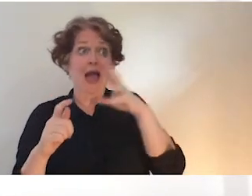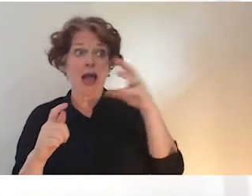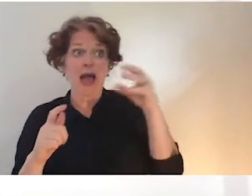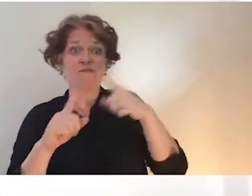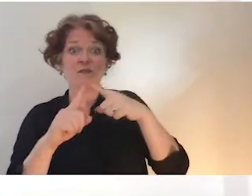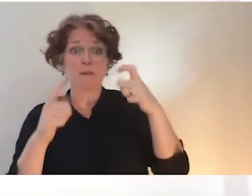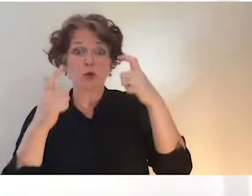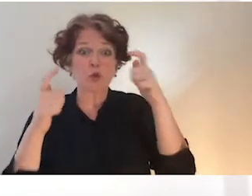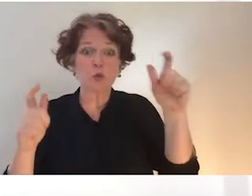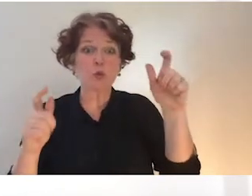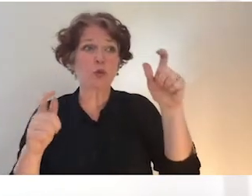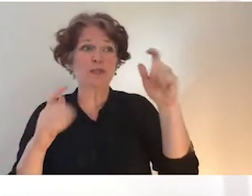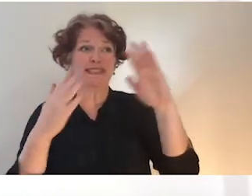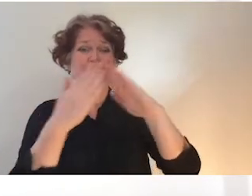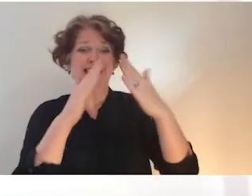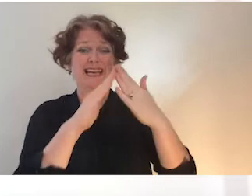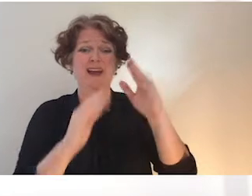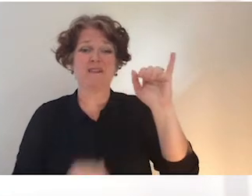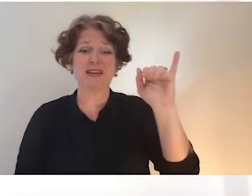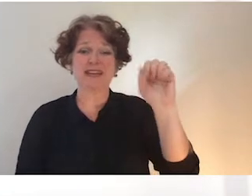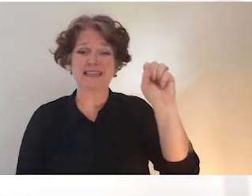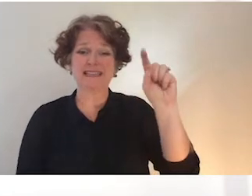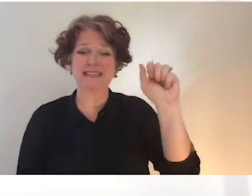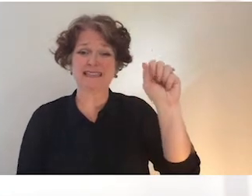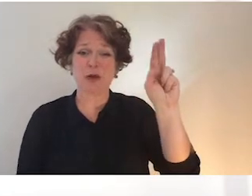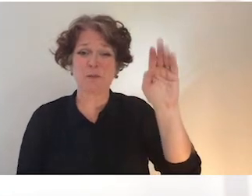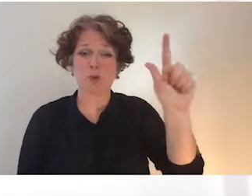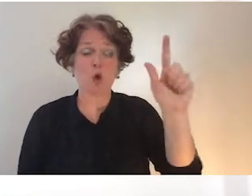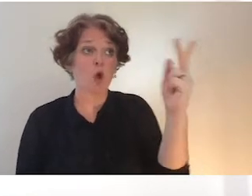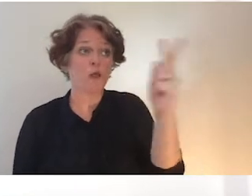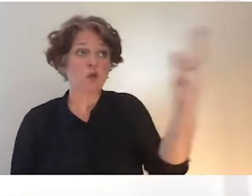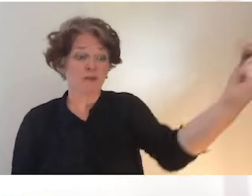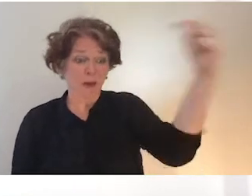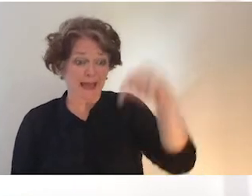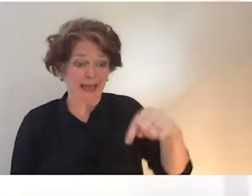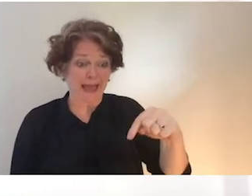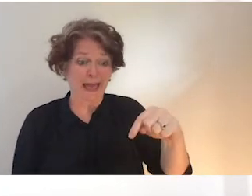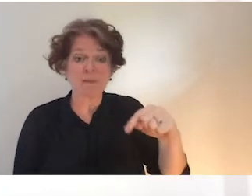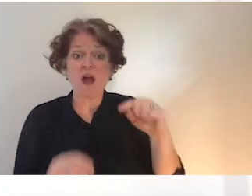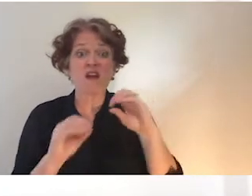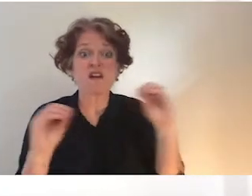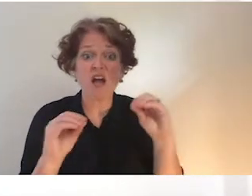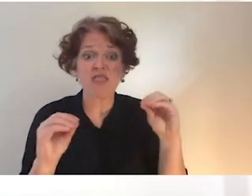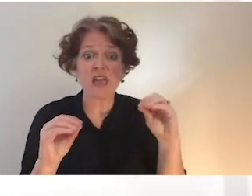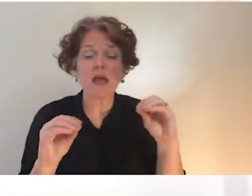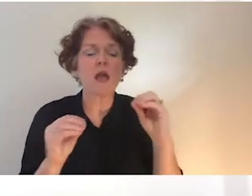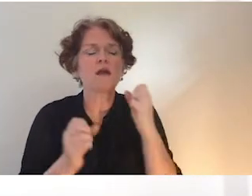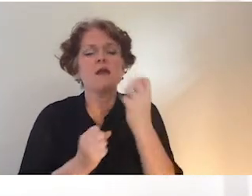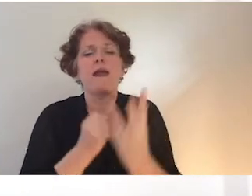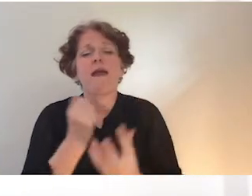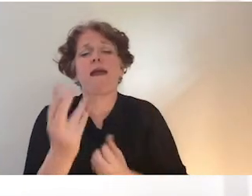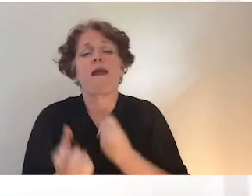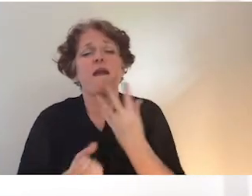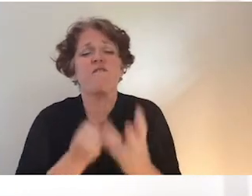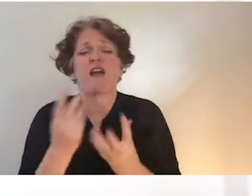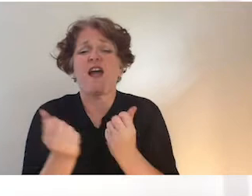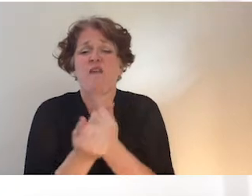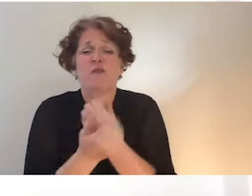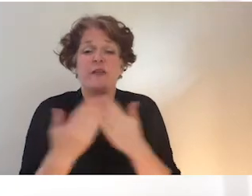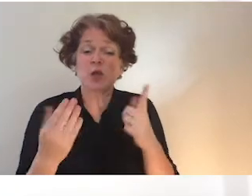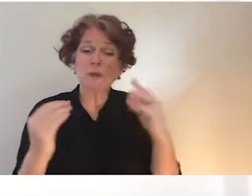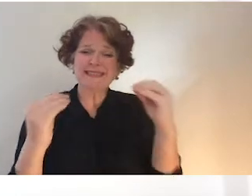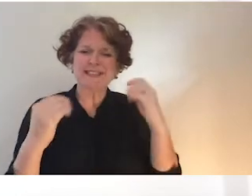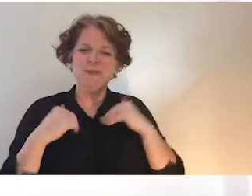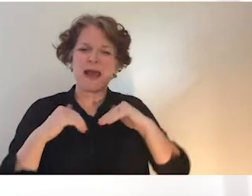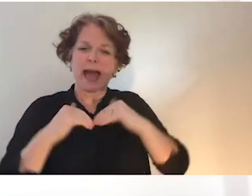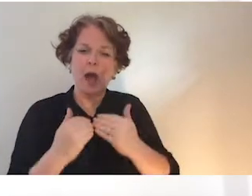of Istanbul. You both came here with nothing and gave us everything. You taught me how to be human